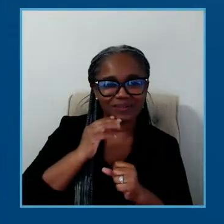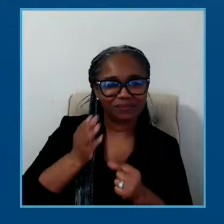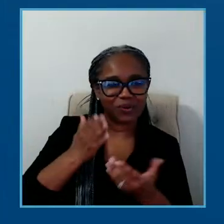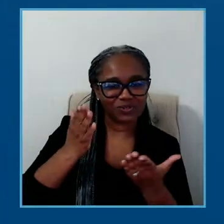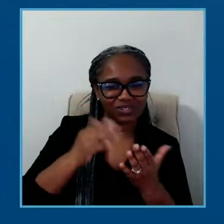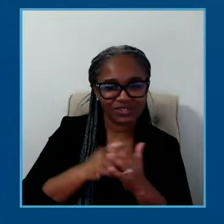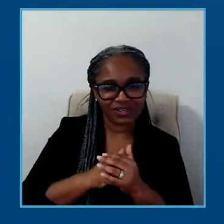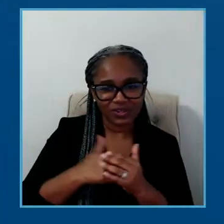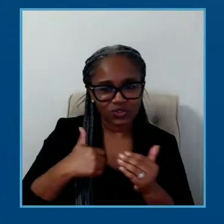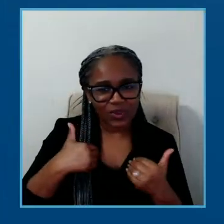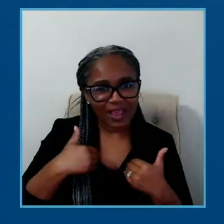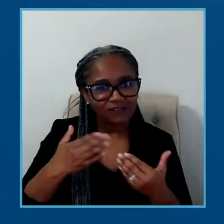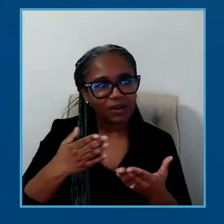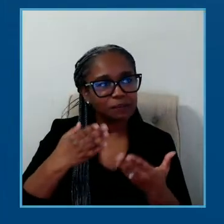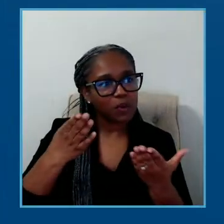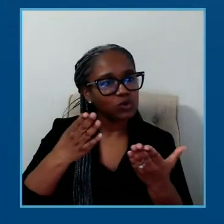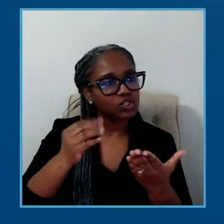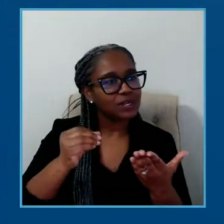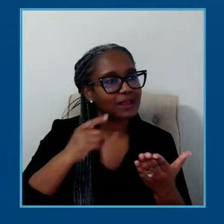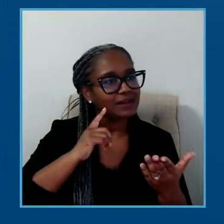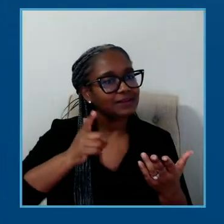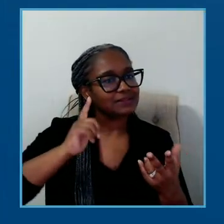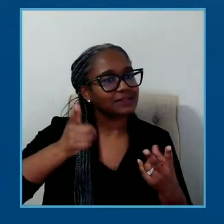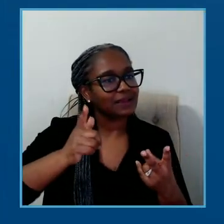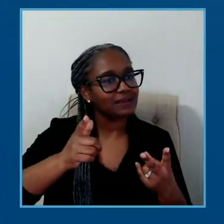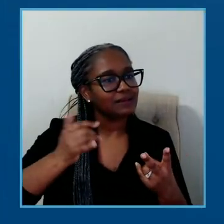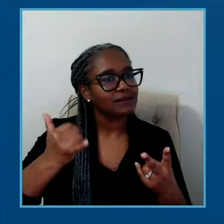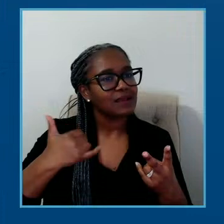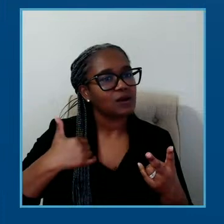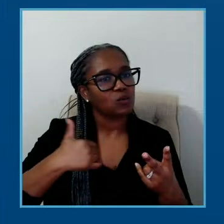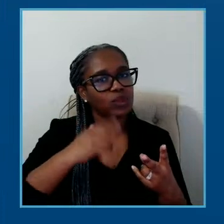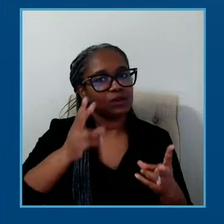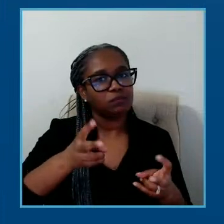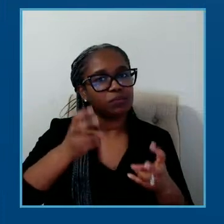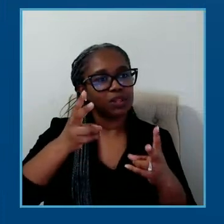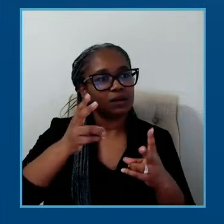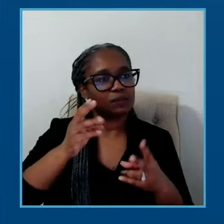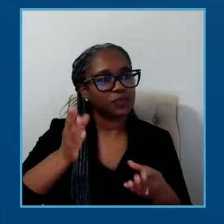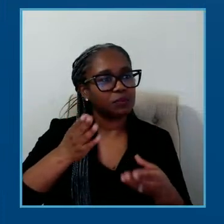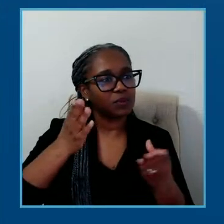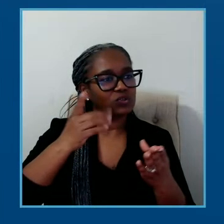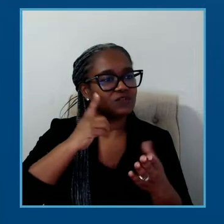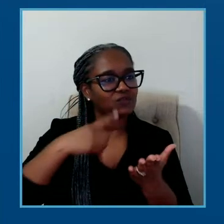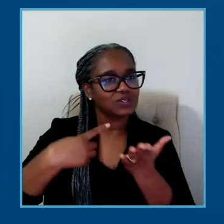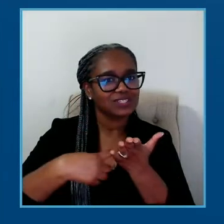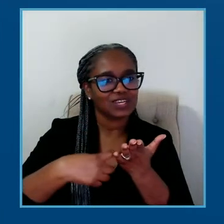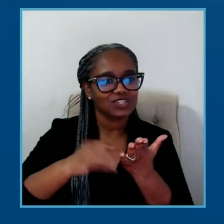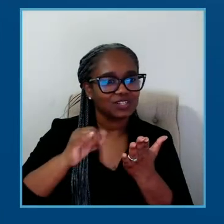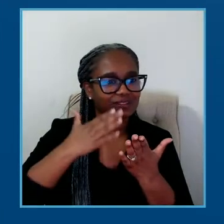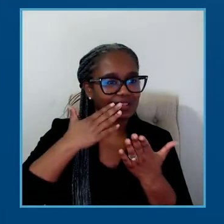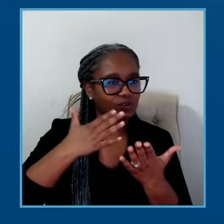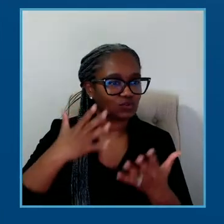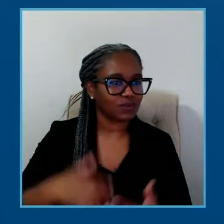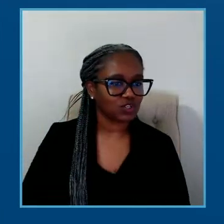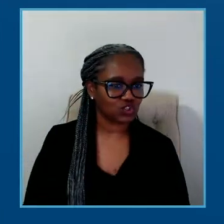a second. Now, if we could, we can get it up for discussion. If we can get that. Yep. Thank you very much.